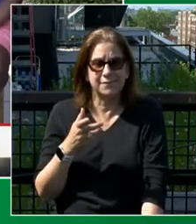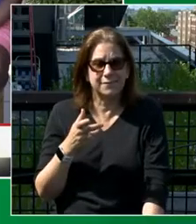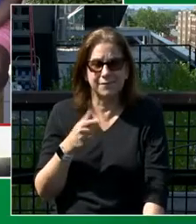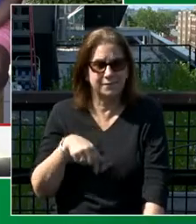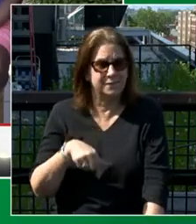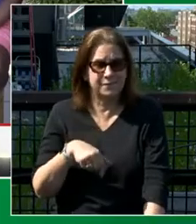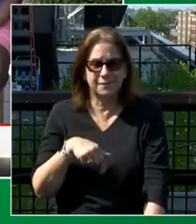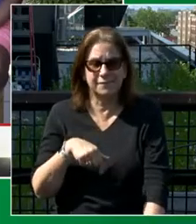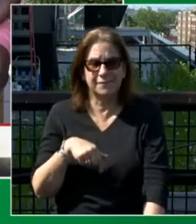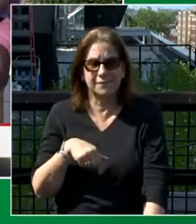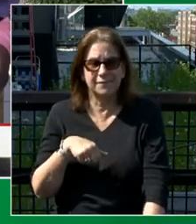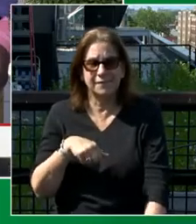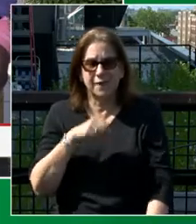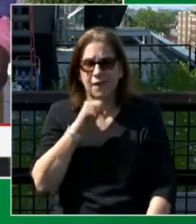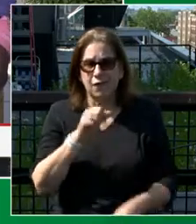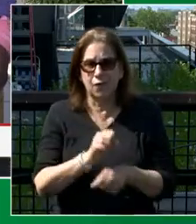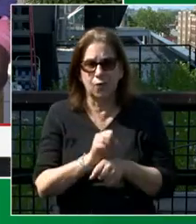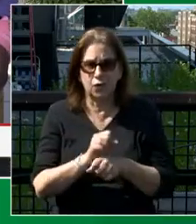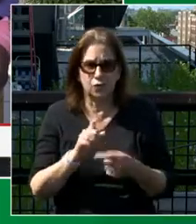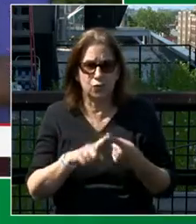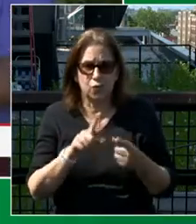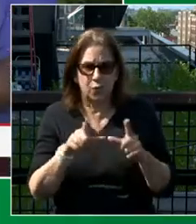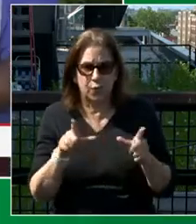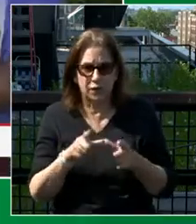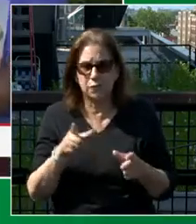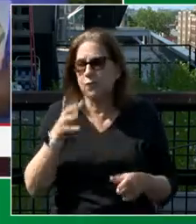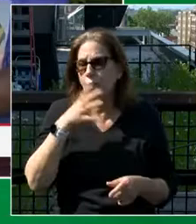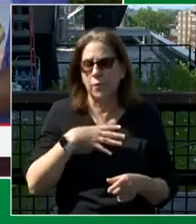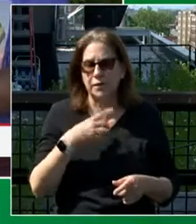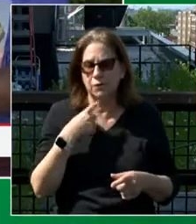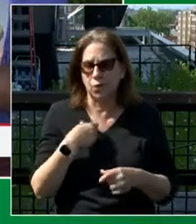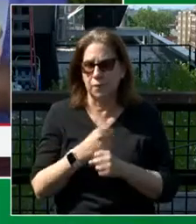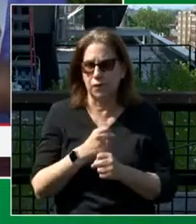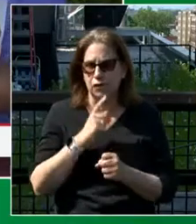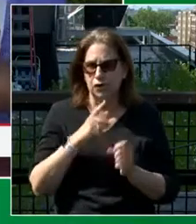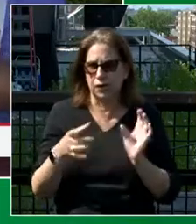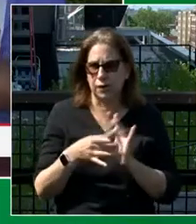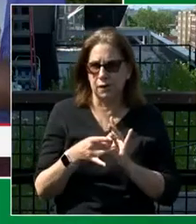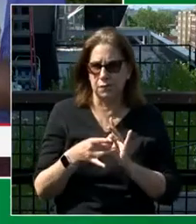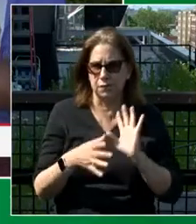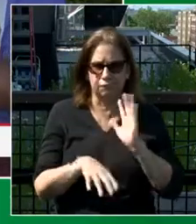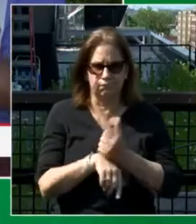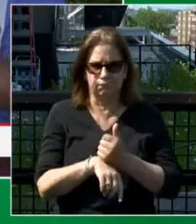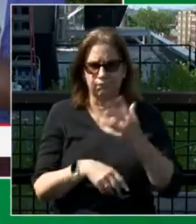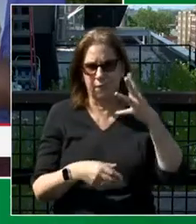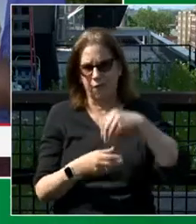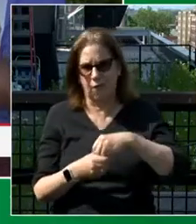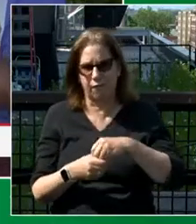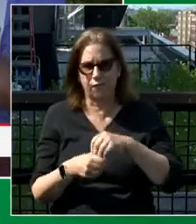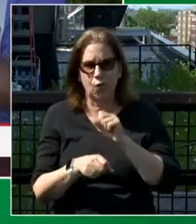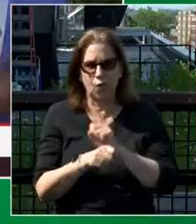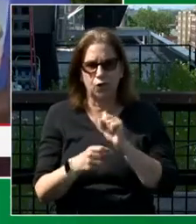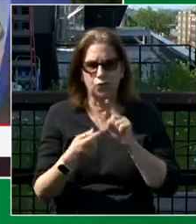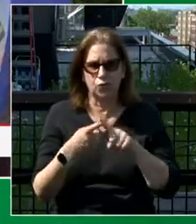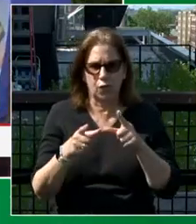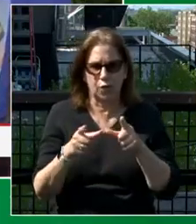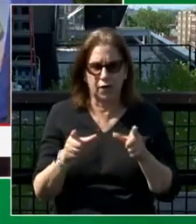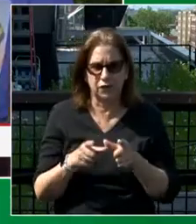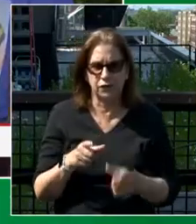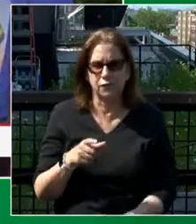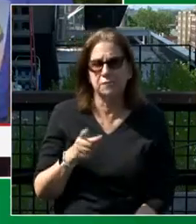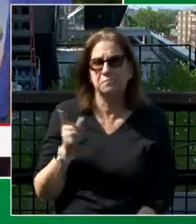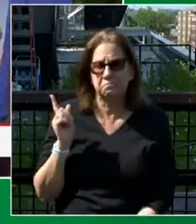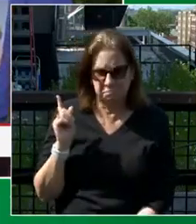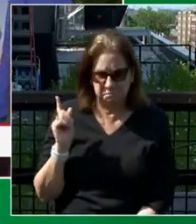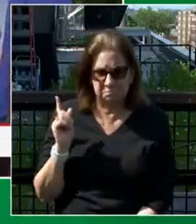Okay, yeah. And I'm sure that Neil mentioned that Yeah. already. So, Yeah. there might be a meeting coming up on my Okay, calendar fantastic. soon. But, Okay, good.